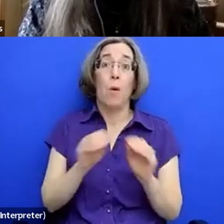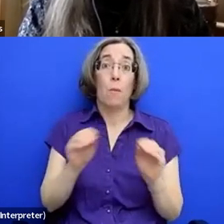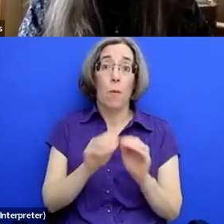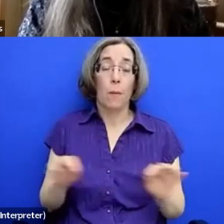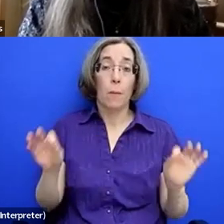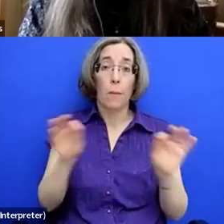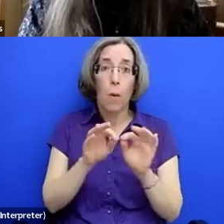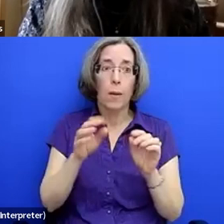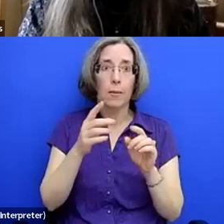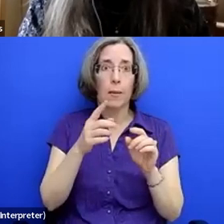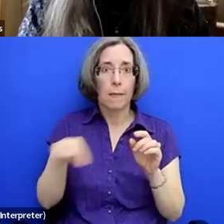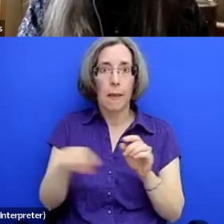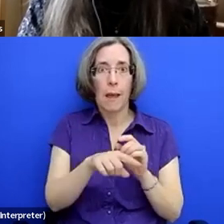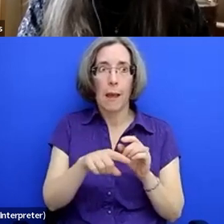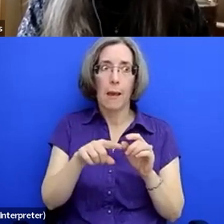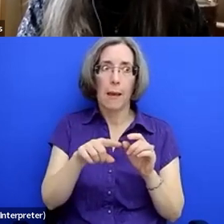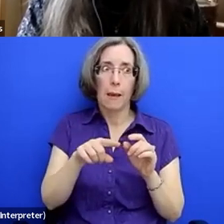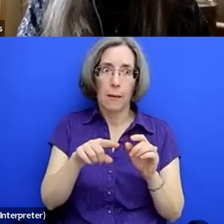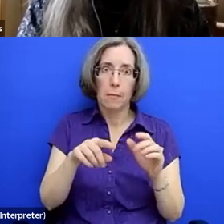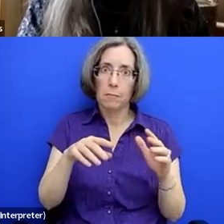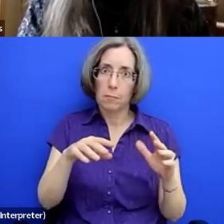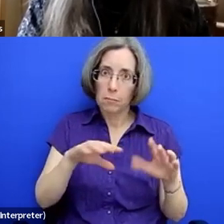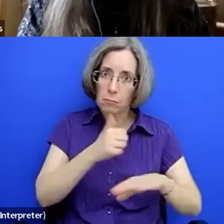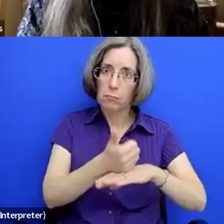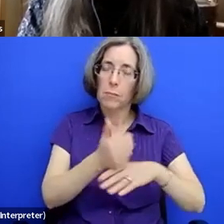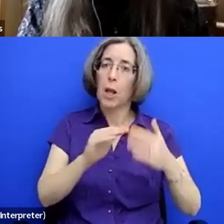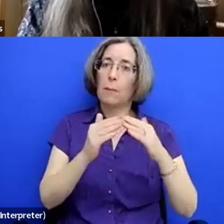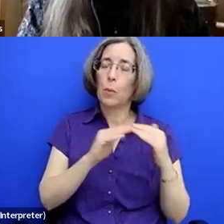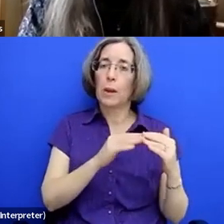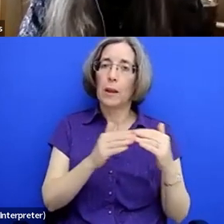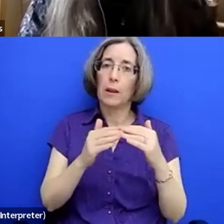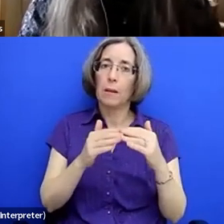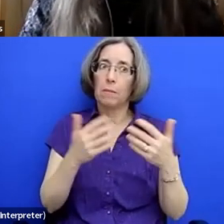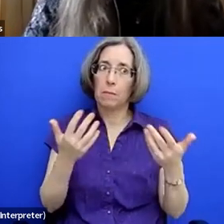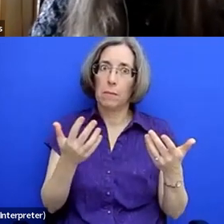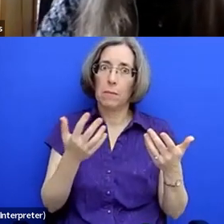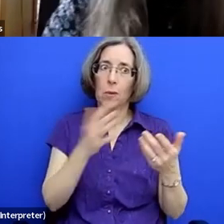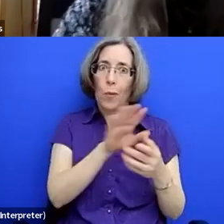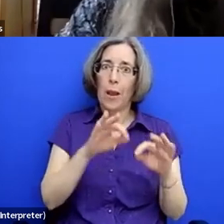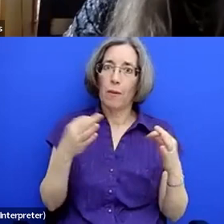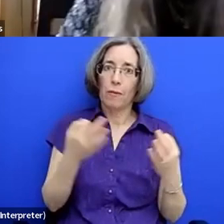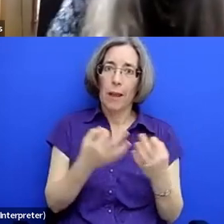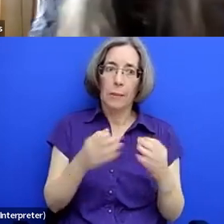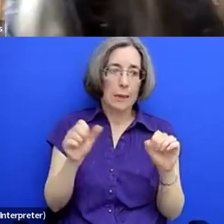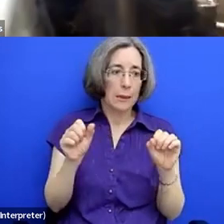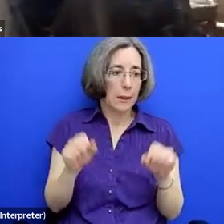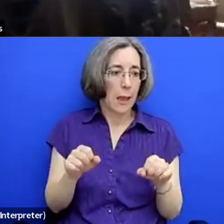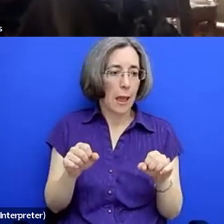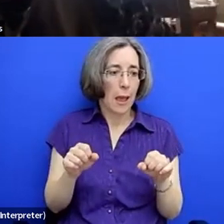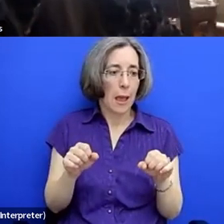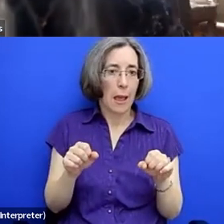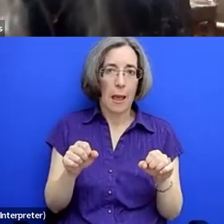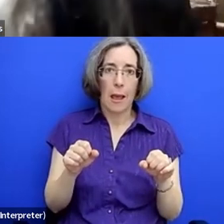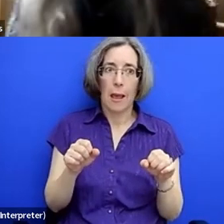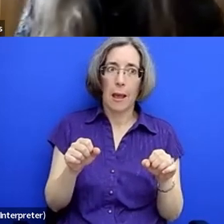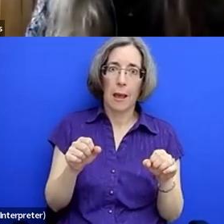to build community so that families can know one another's